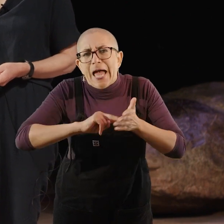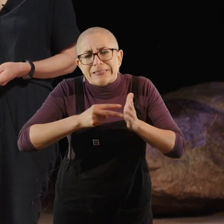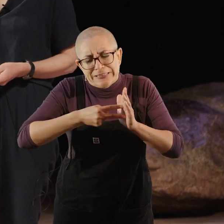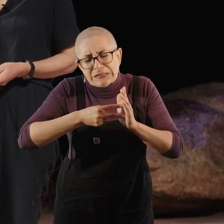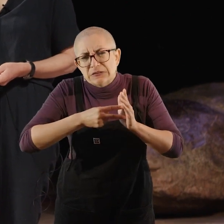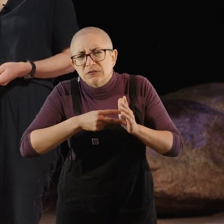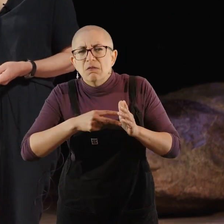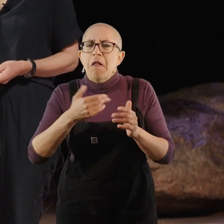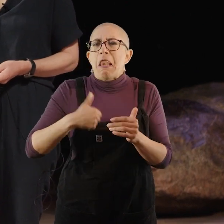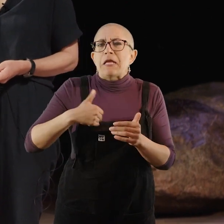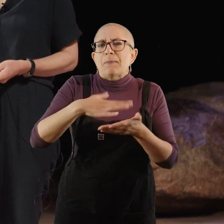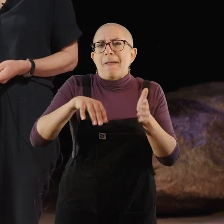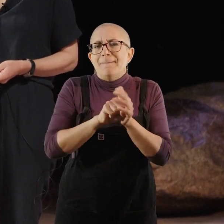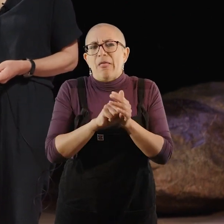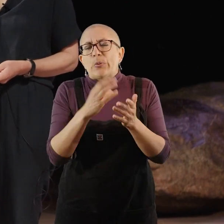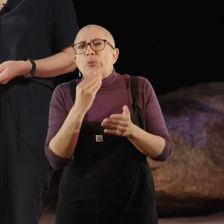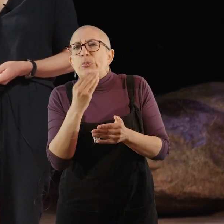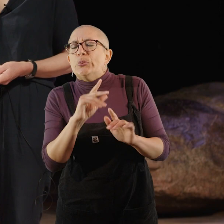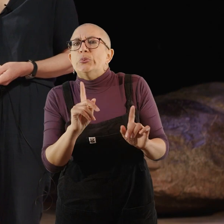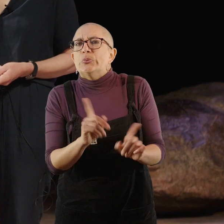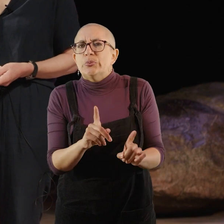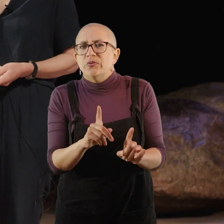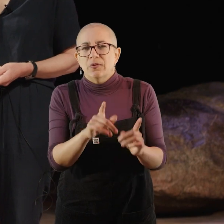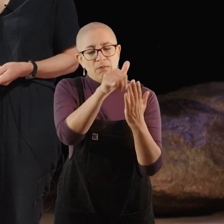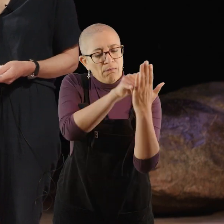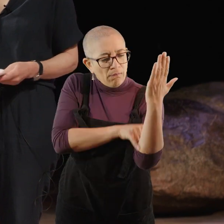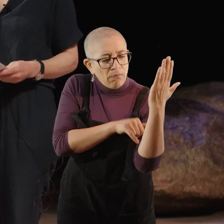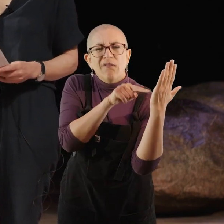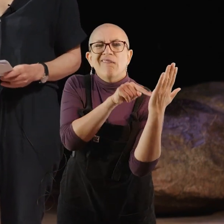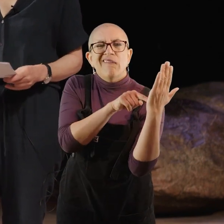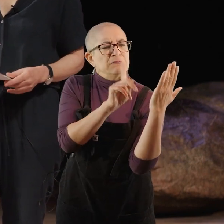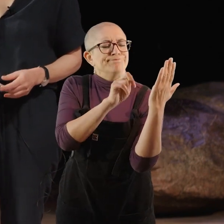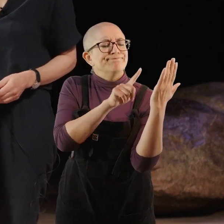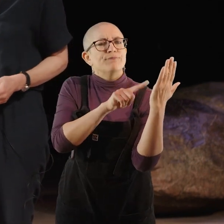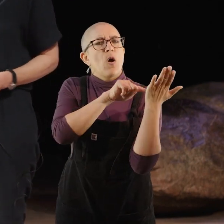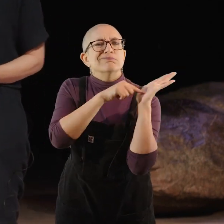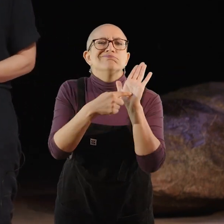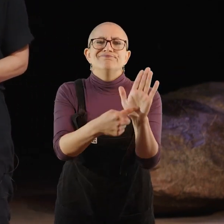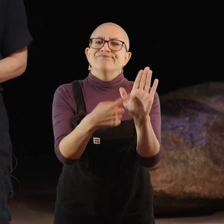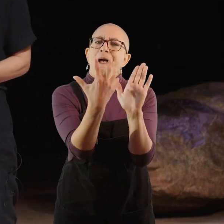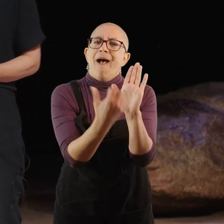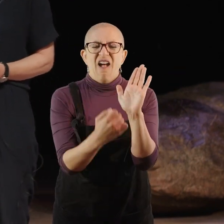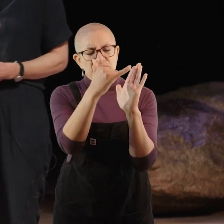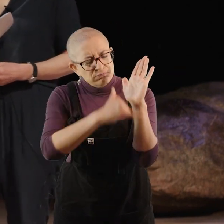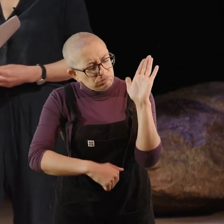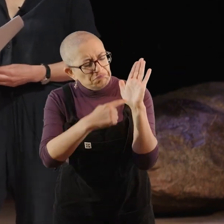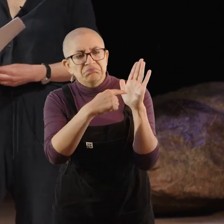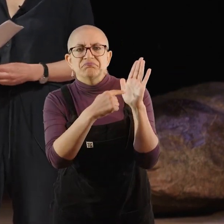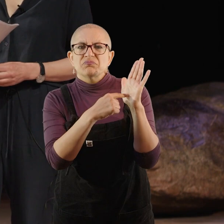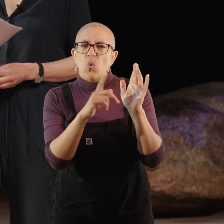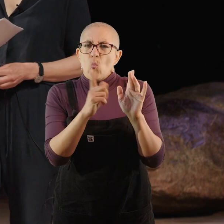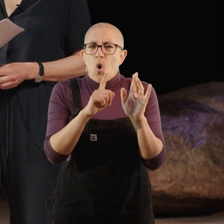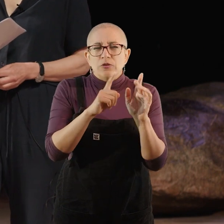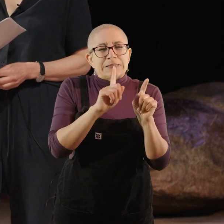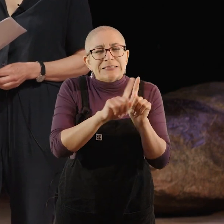Macbeth would be using on Macbeth and the kind of places in the text where that lands? What ways, what tools